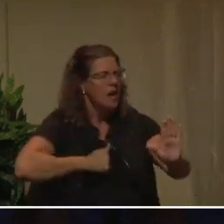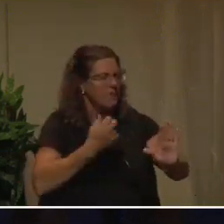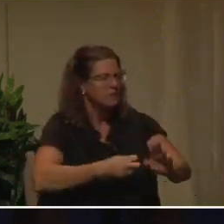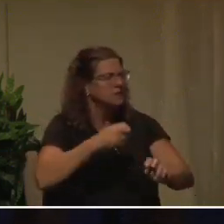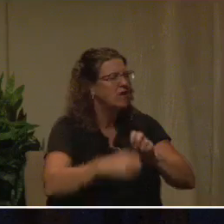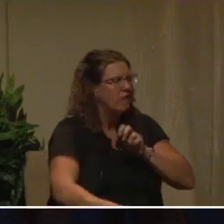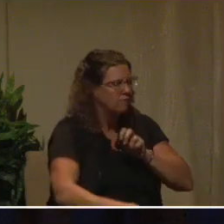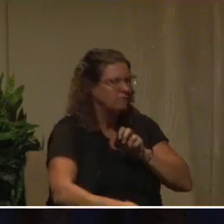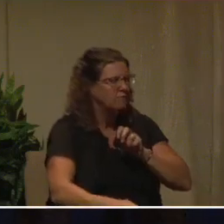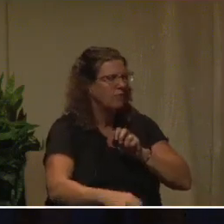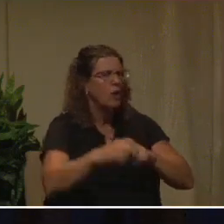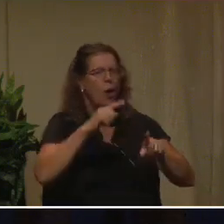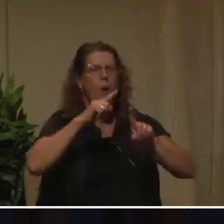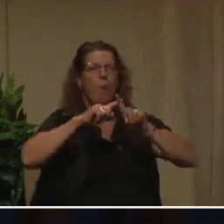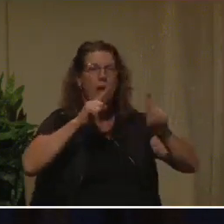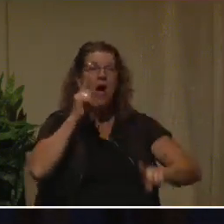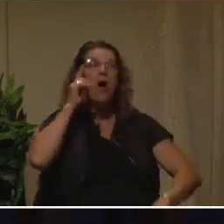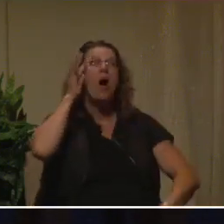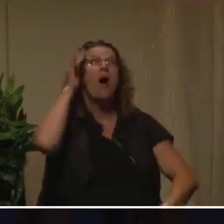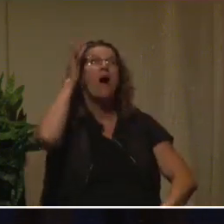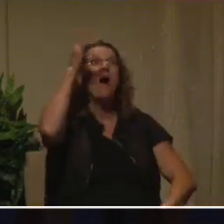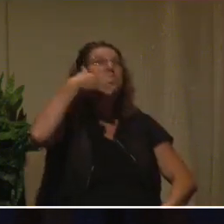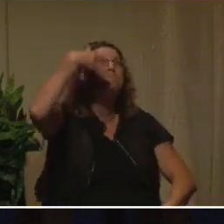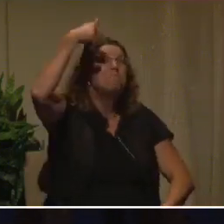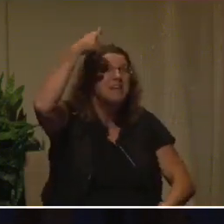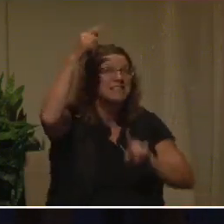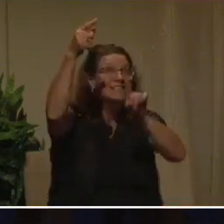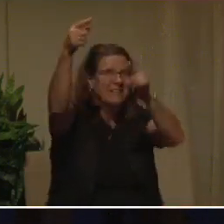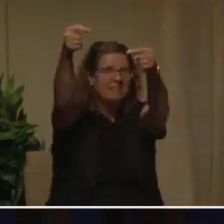yet to come, and I will be with you every step of the way.